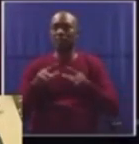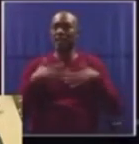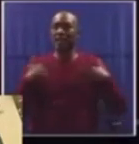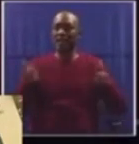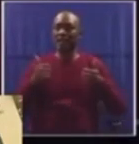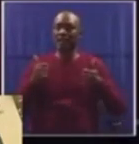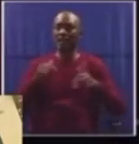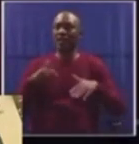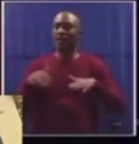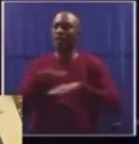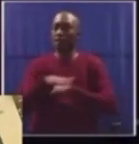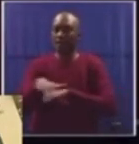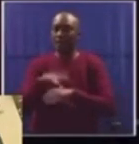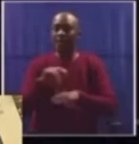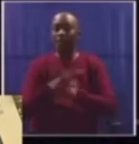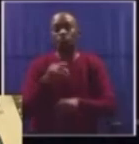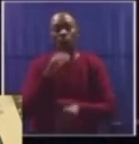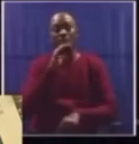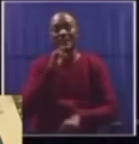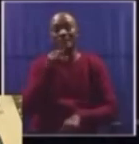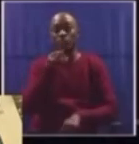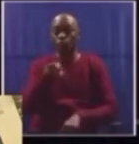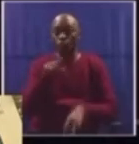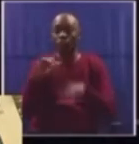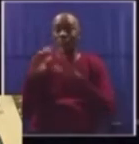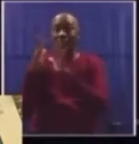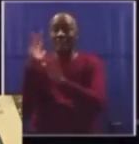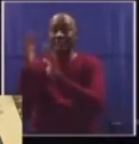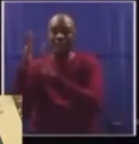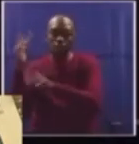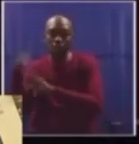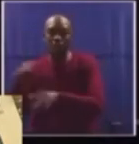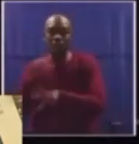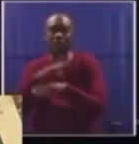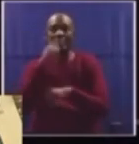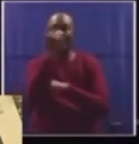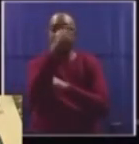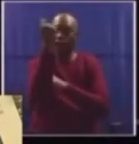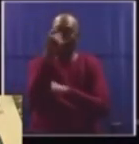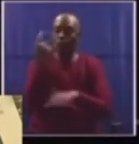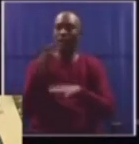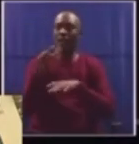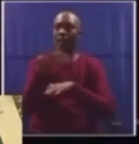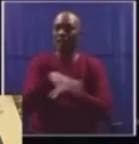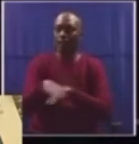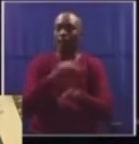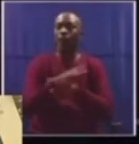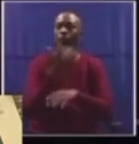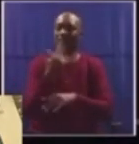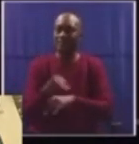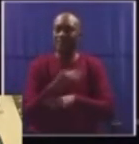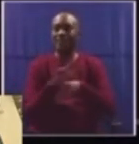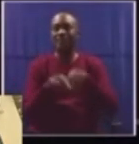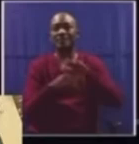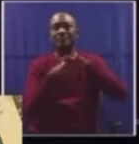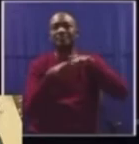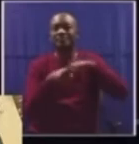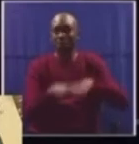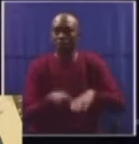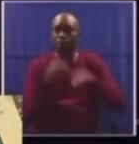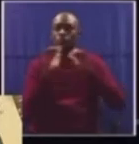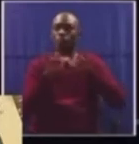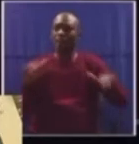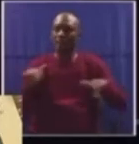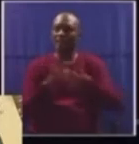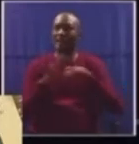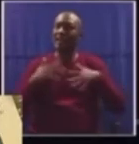that those living in townships, in rural areas, in formal settlements will still be subjected to the public health